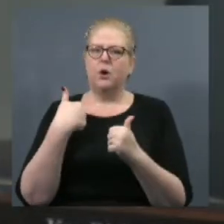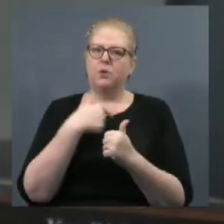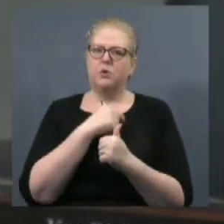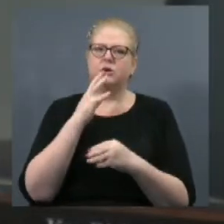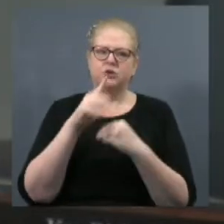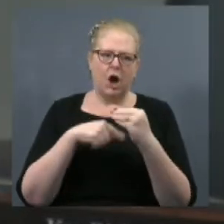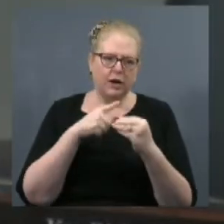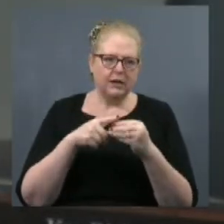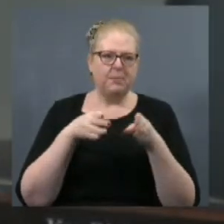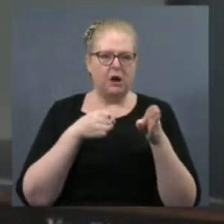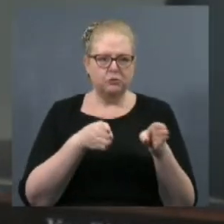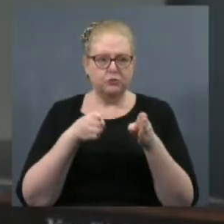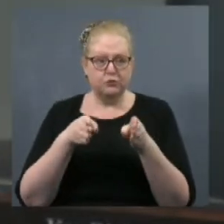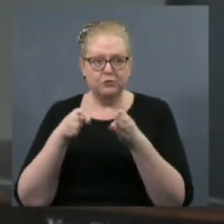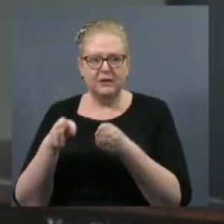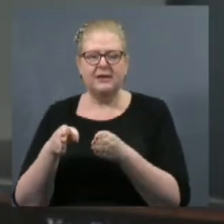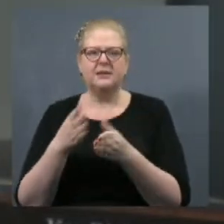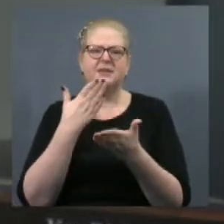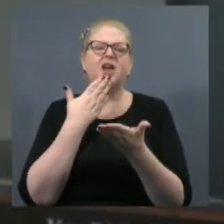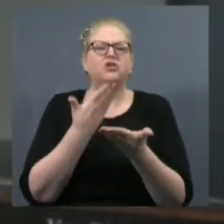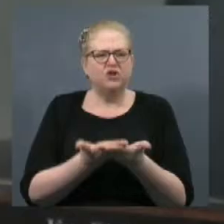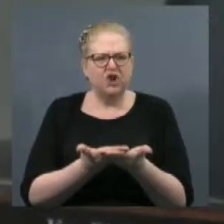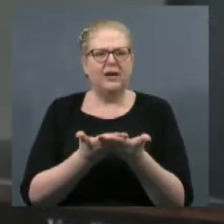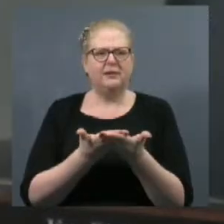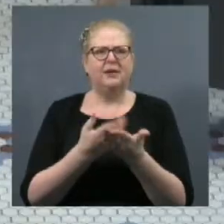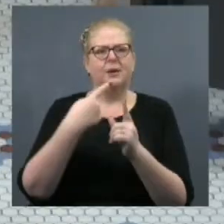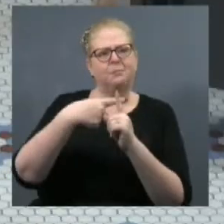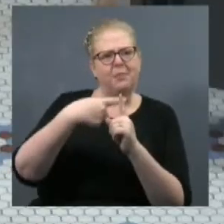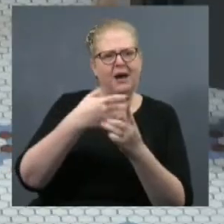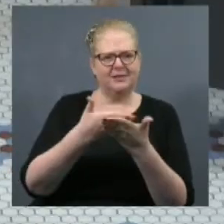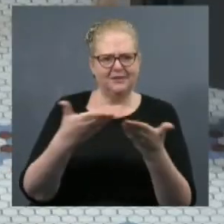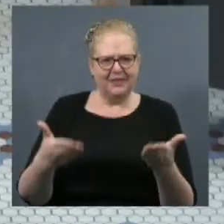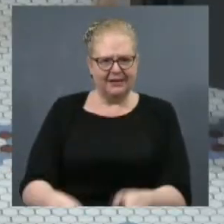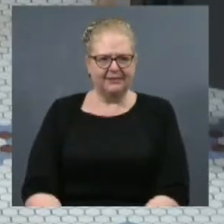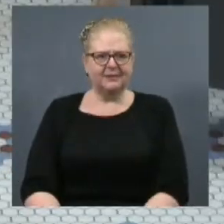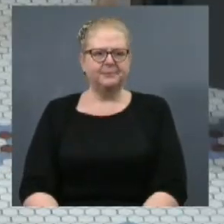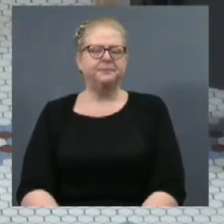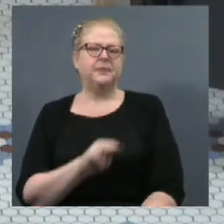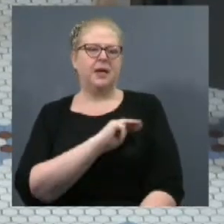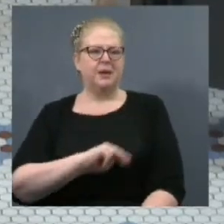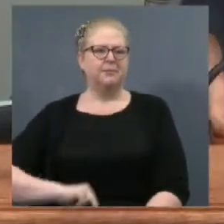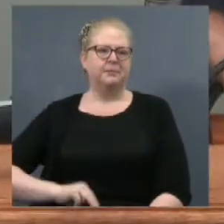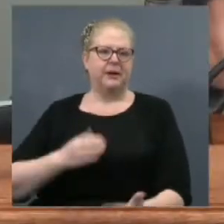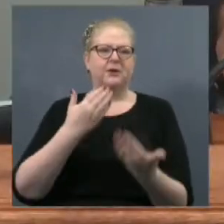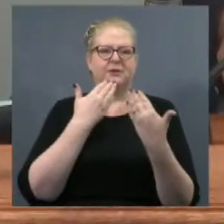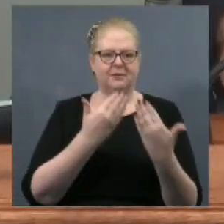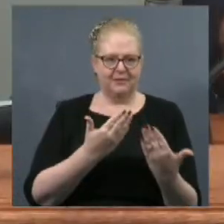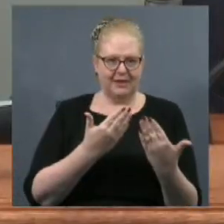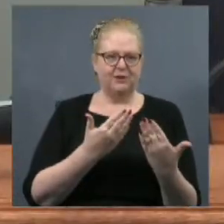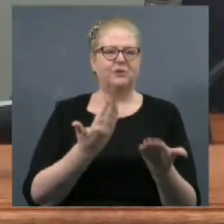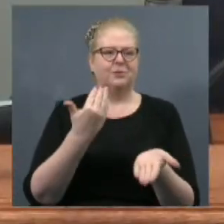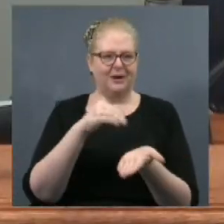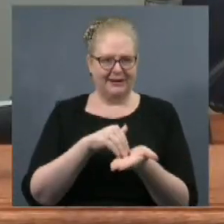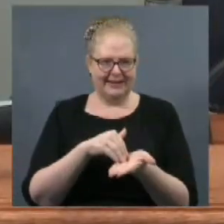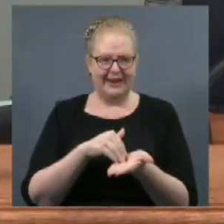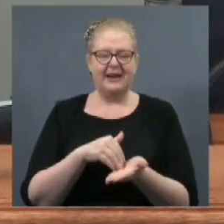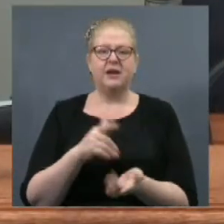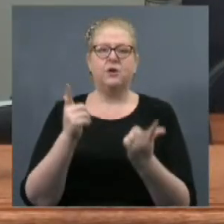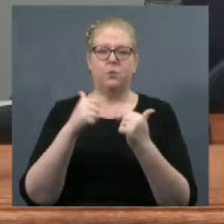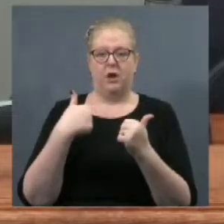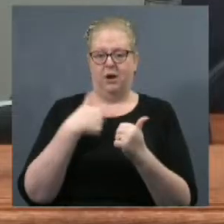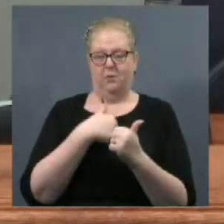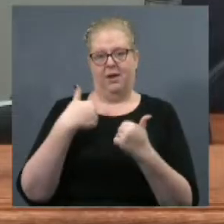good things. yes, ma'am, for sure. Thank you. Yes, ma'am. Thank you. And thank you, Director Adcock. And again, I want to share, when there's another cycle, we